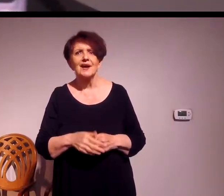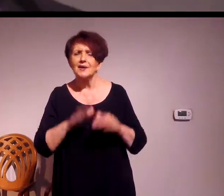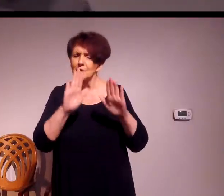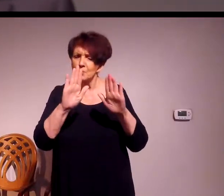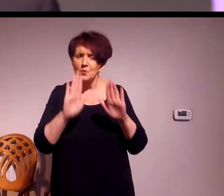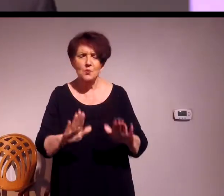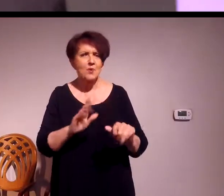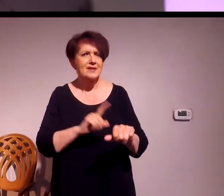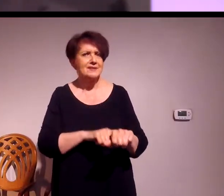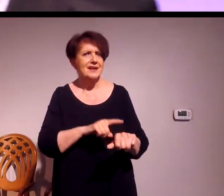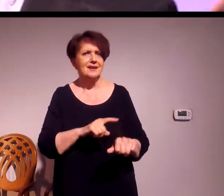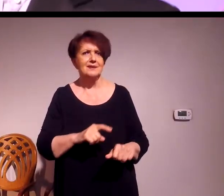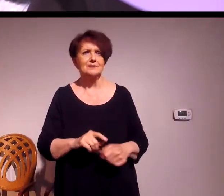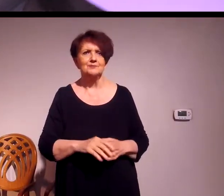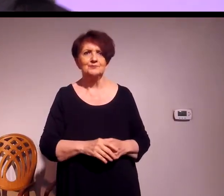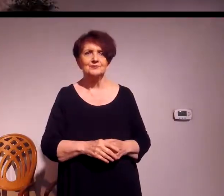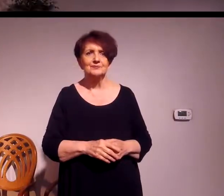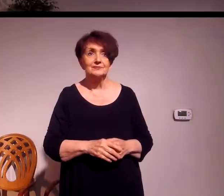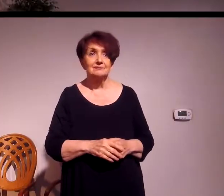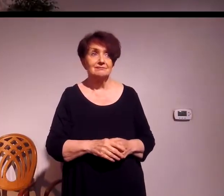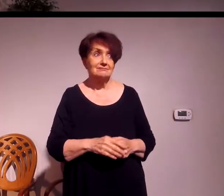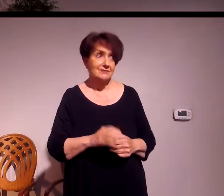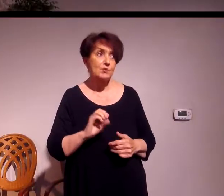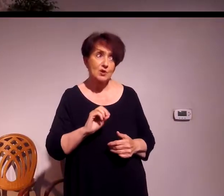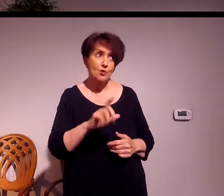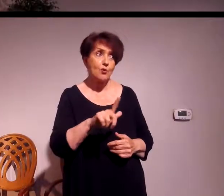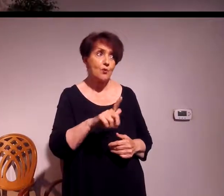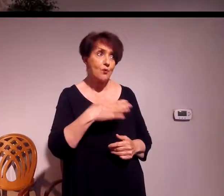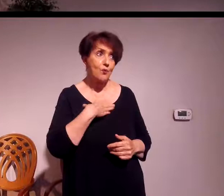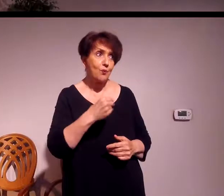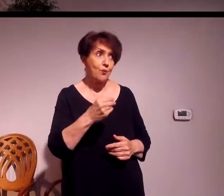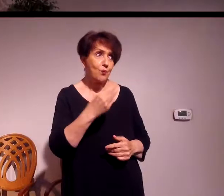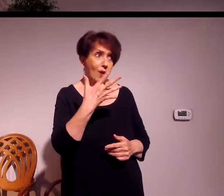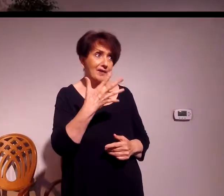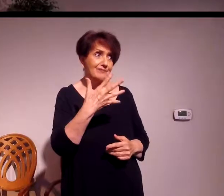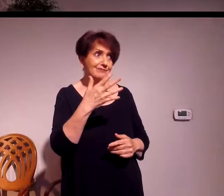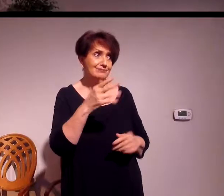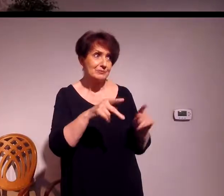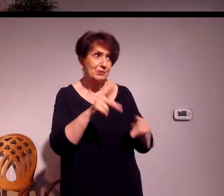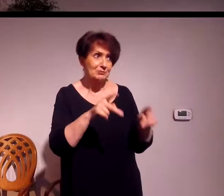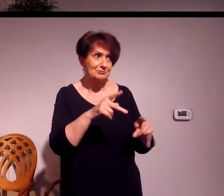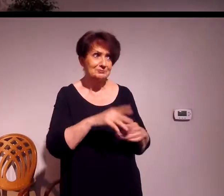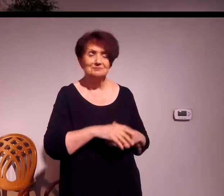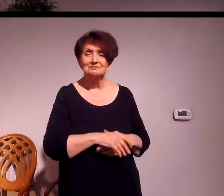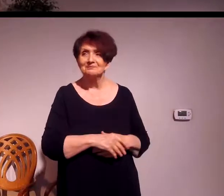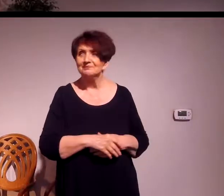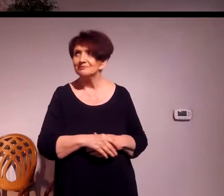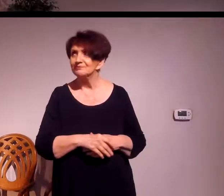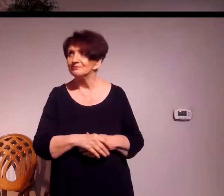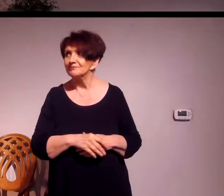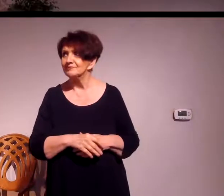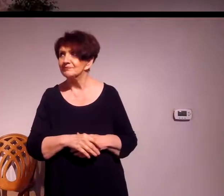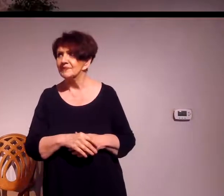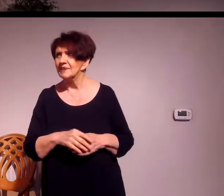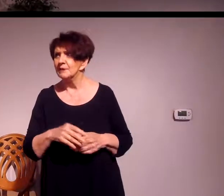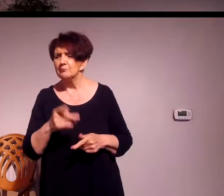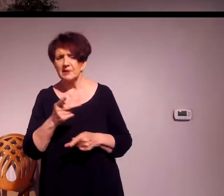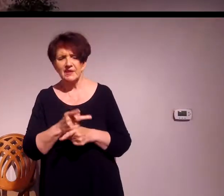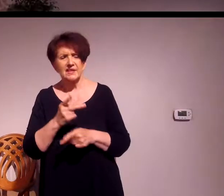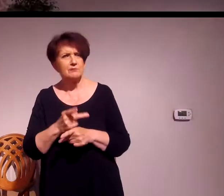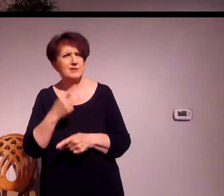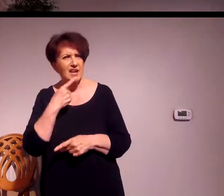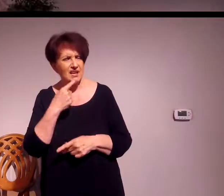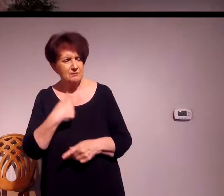time, because these were some cool white folks, just so y'all know, okay? but they, you know, they kept telling me about